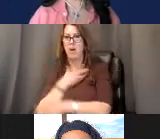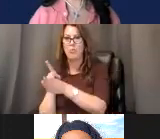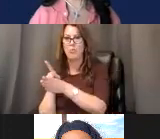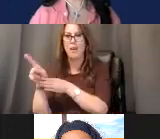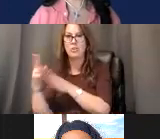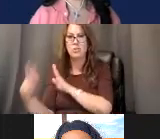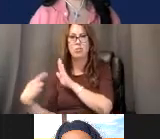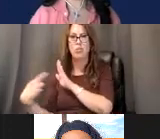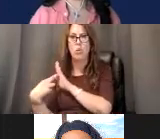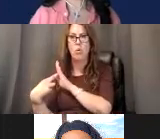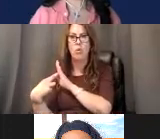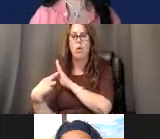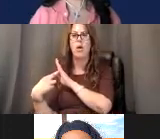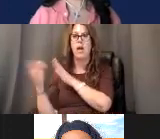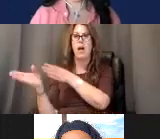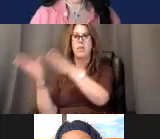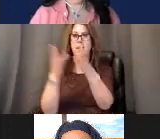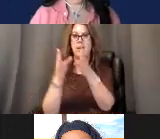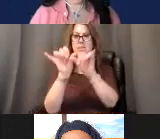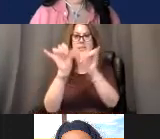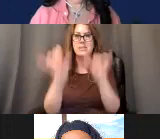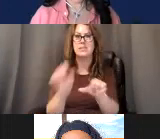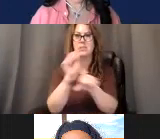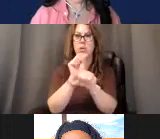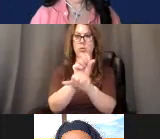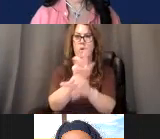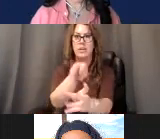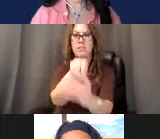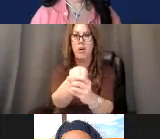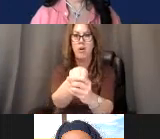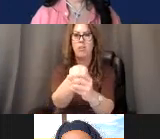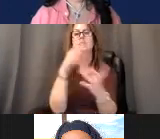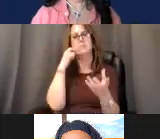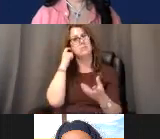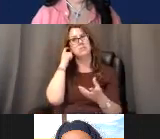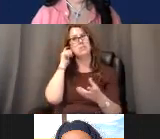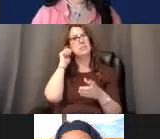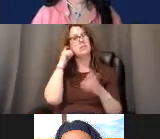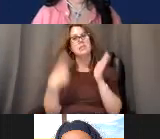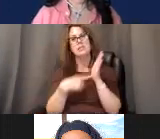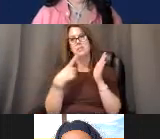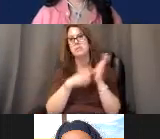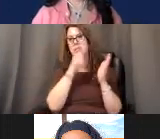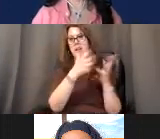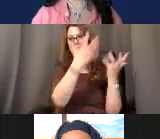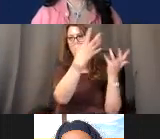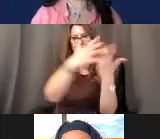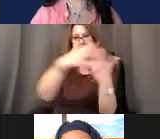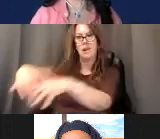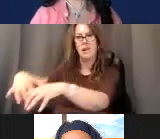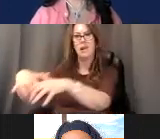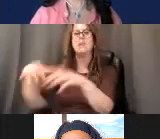or impacted by, right? And so how do we do that work? And we think the right side of this, right, establishing those agreements, creating shared